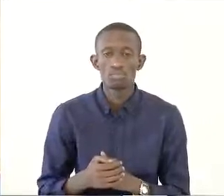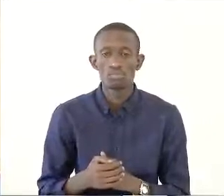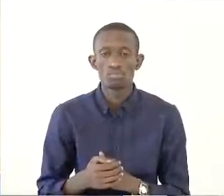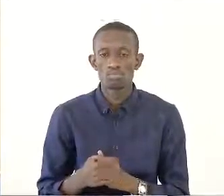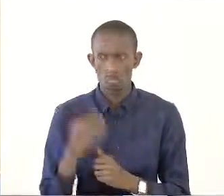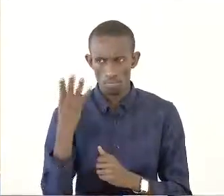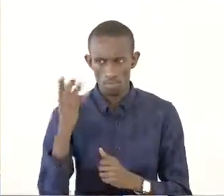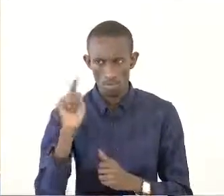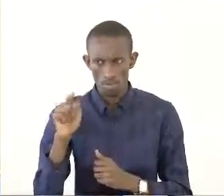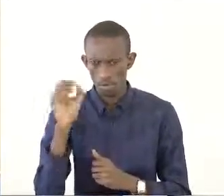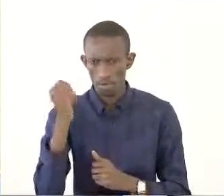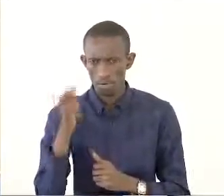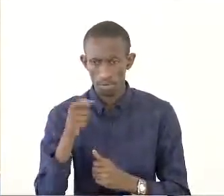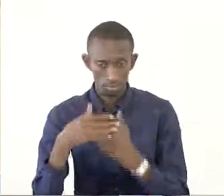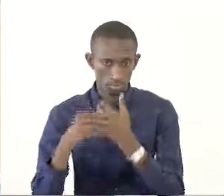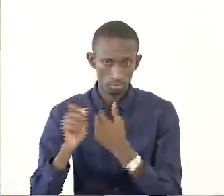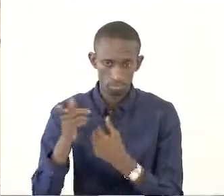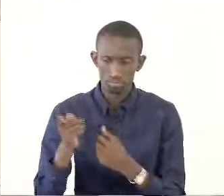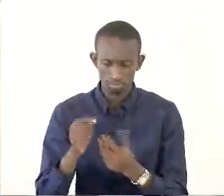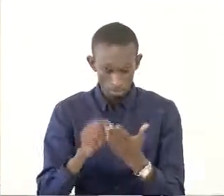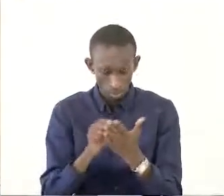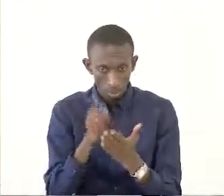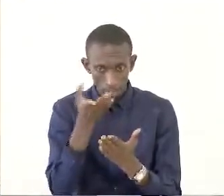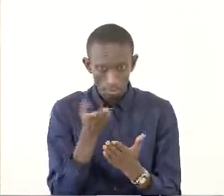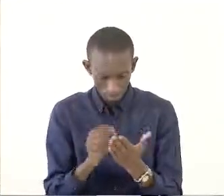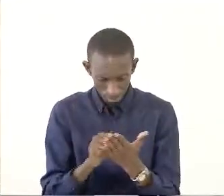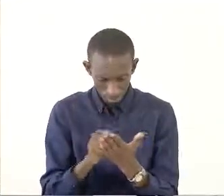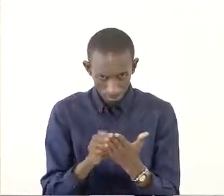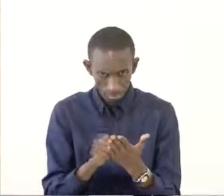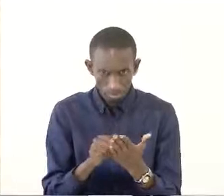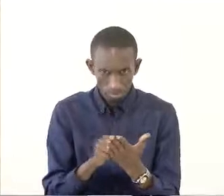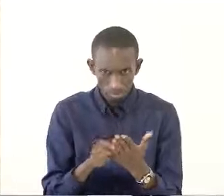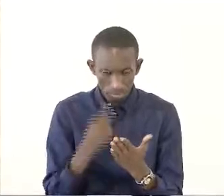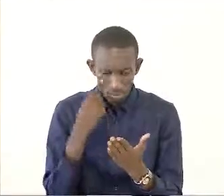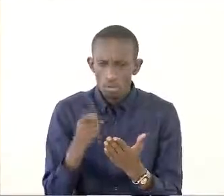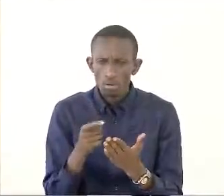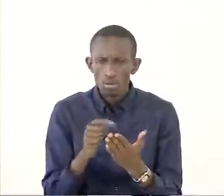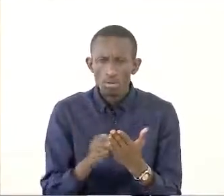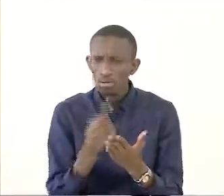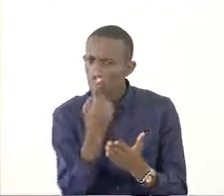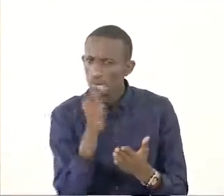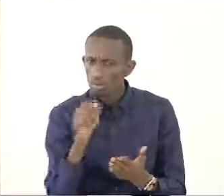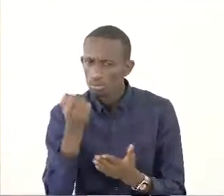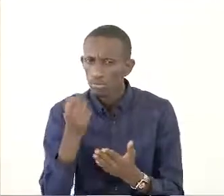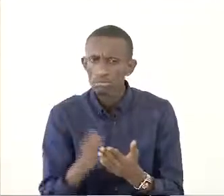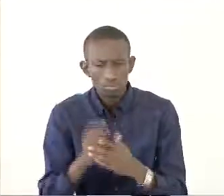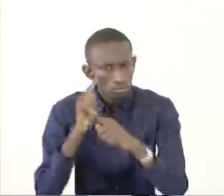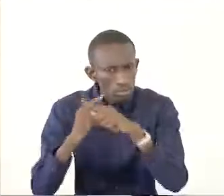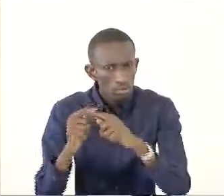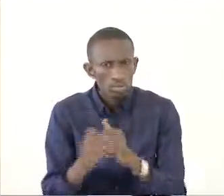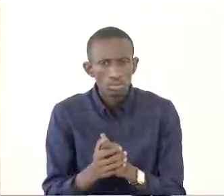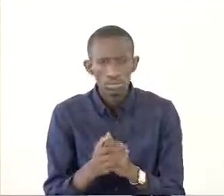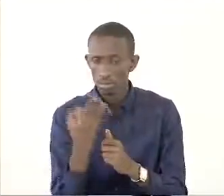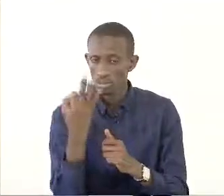4.5. You multiply by using your calculator. There is no problem. You get 1.5 times